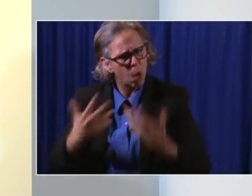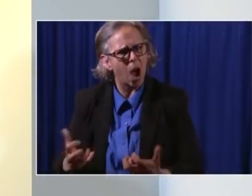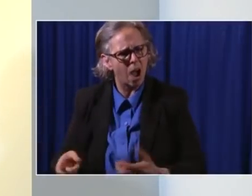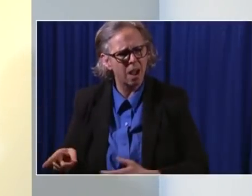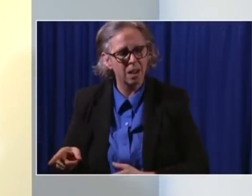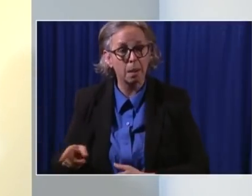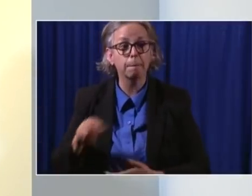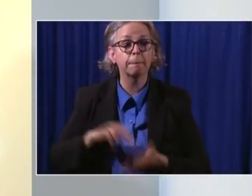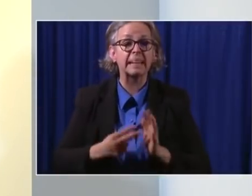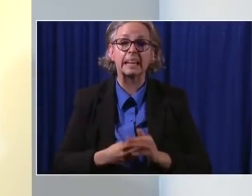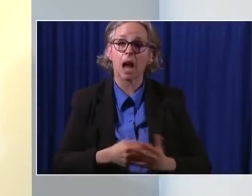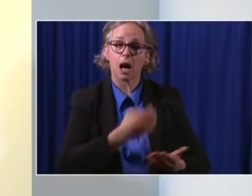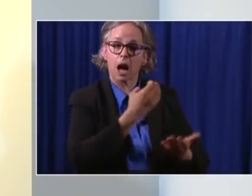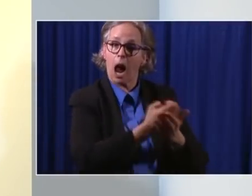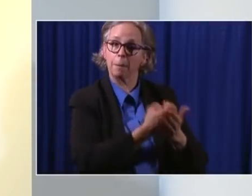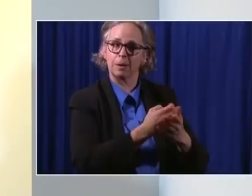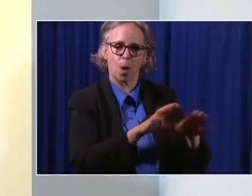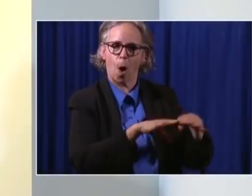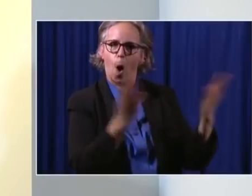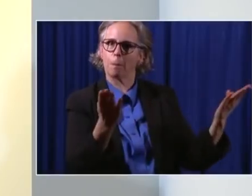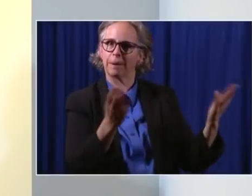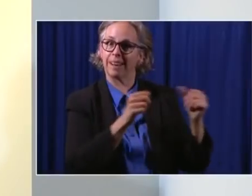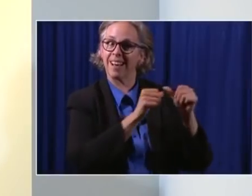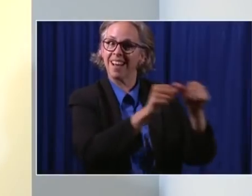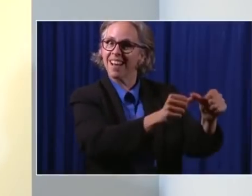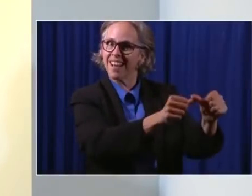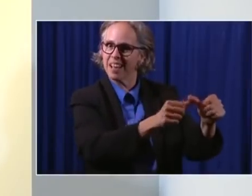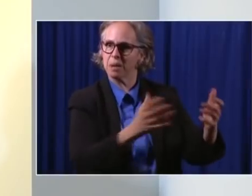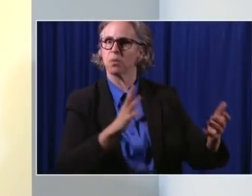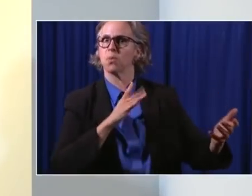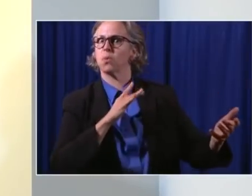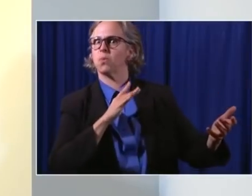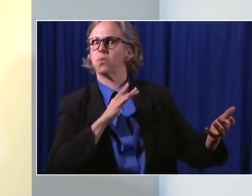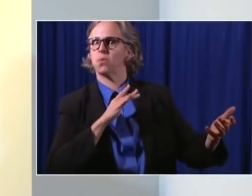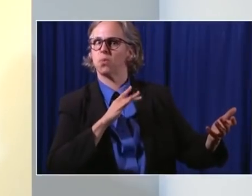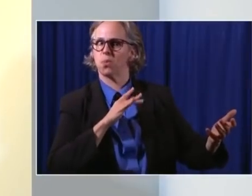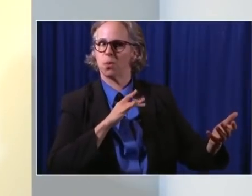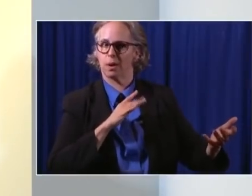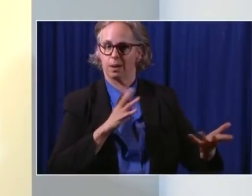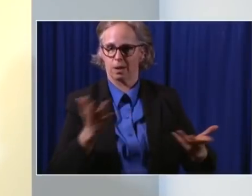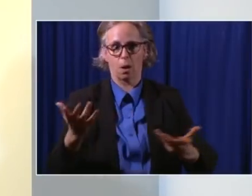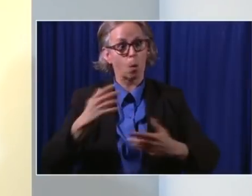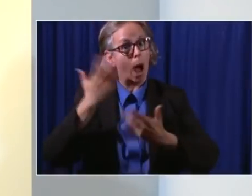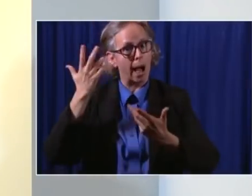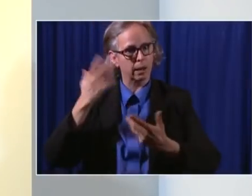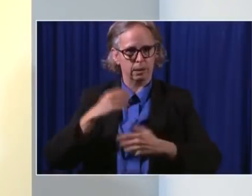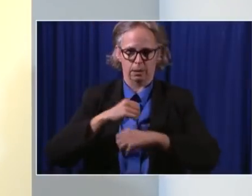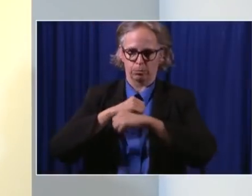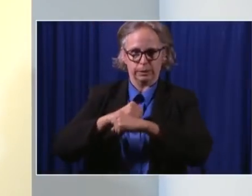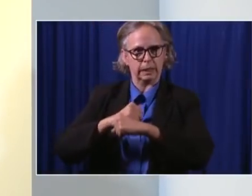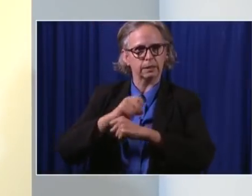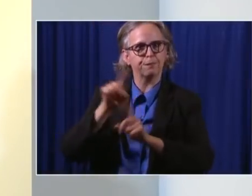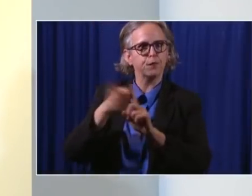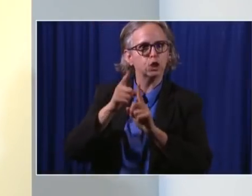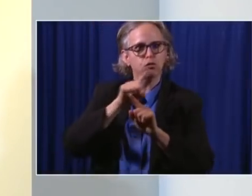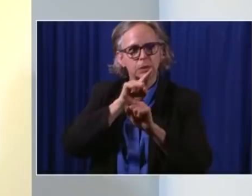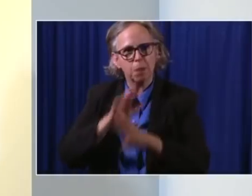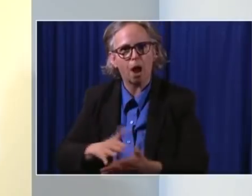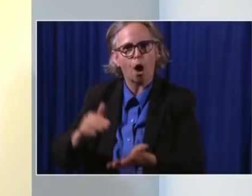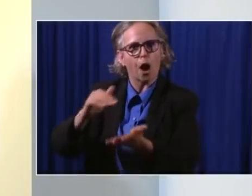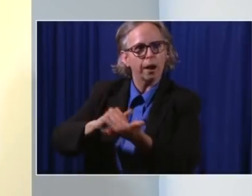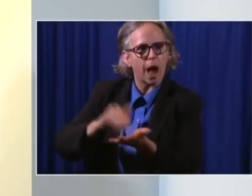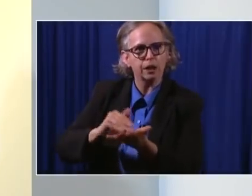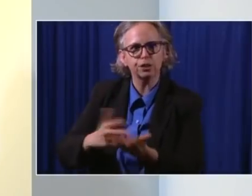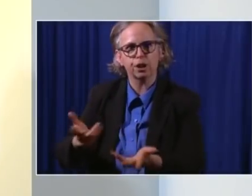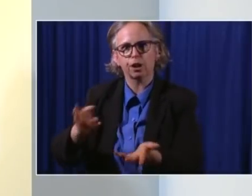Ohio and hospitals and first responders and nursing homes and places like that have the adequate supply of PPE. So